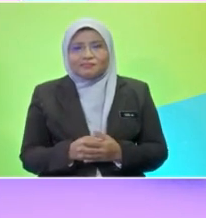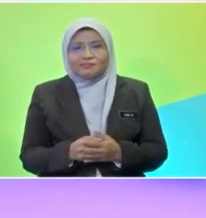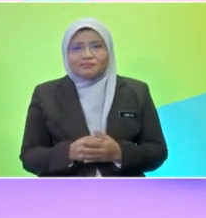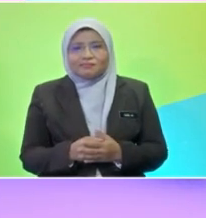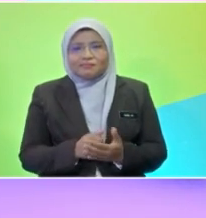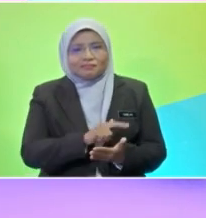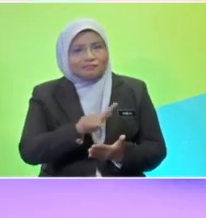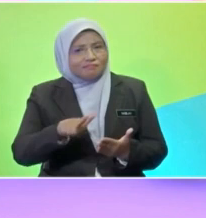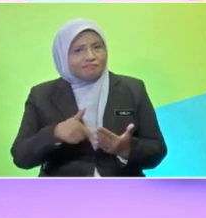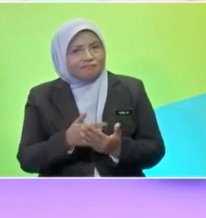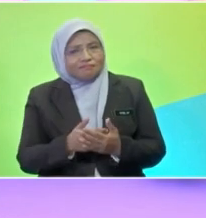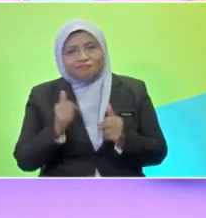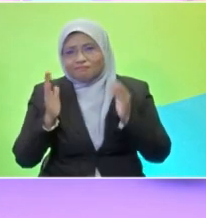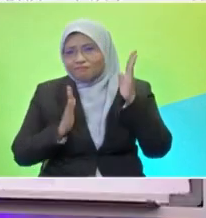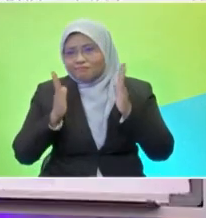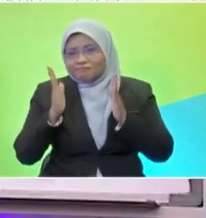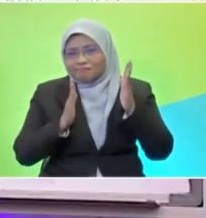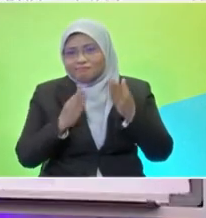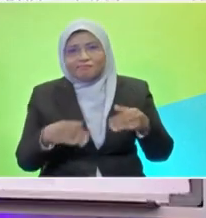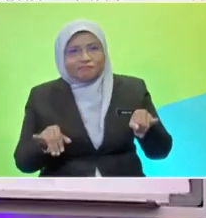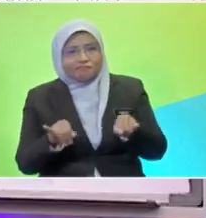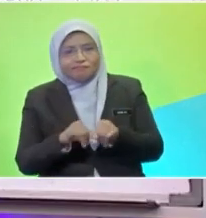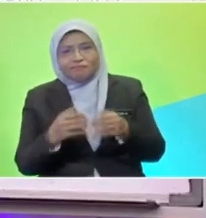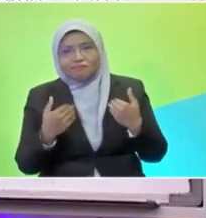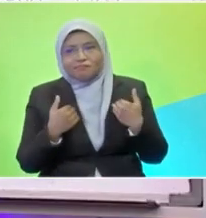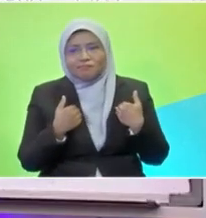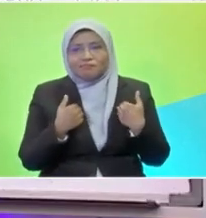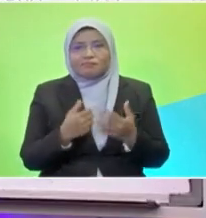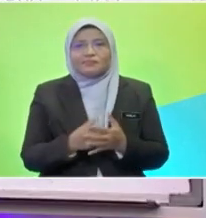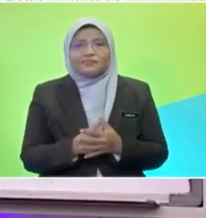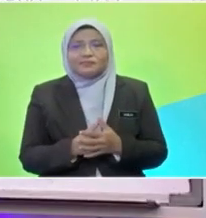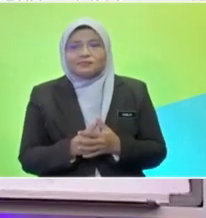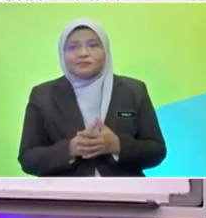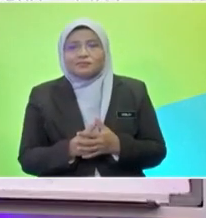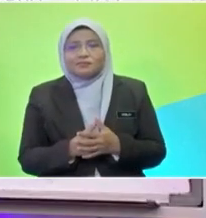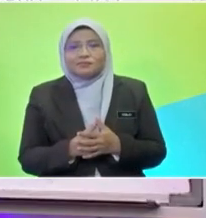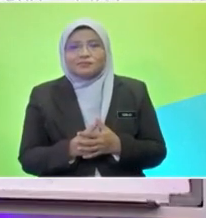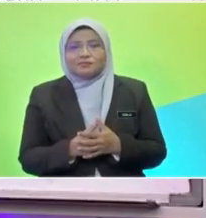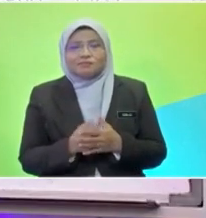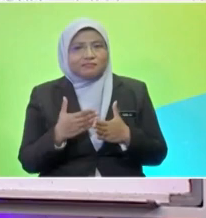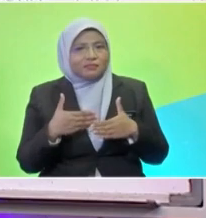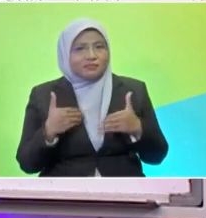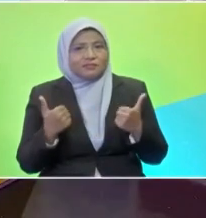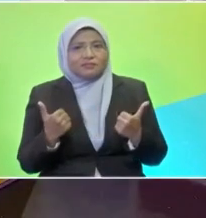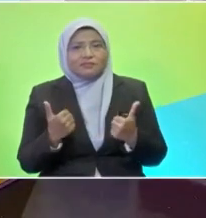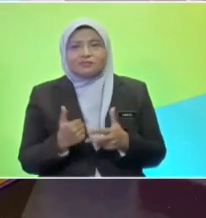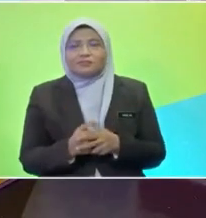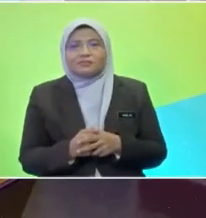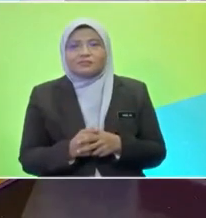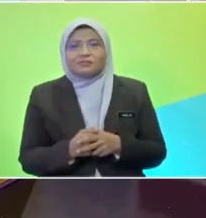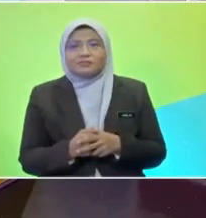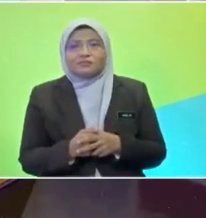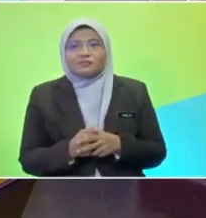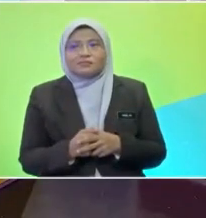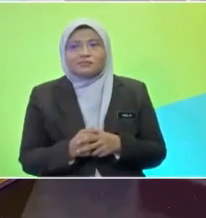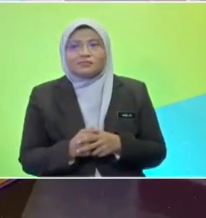all over Malaysia and she also has flown abroad. Yes. Good job. She must be very famous. You are a